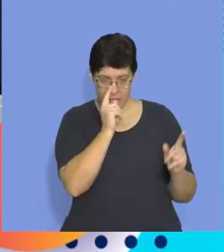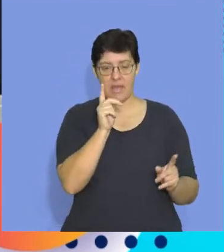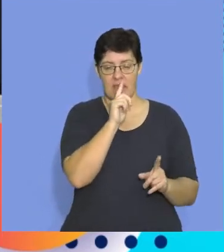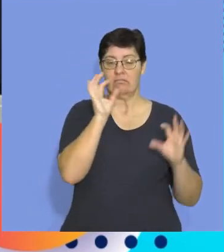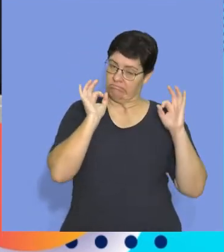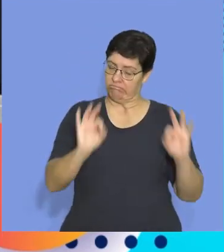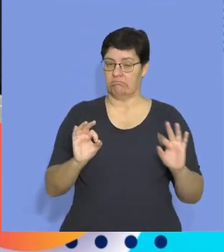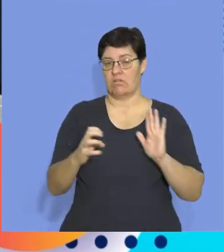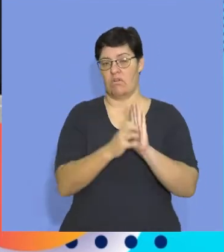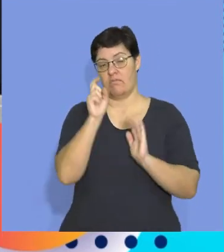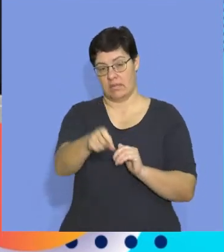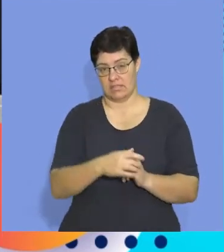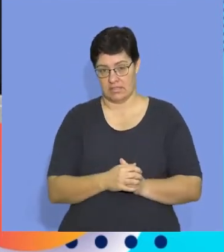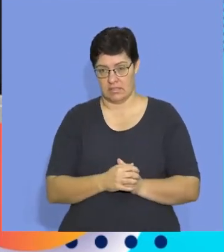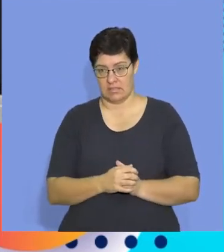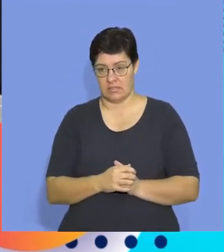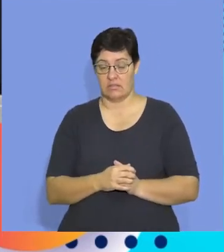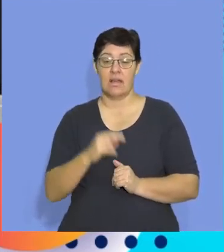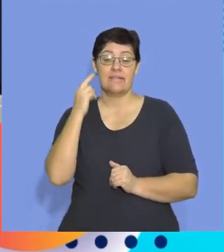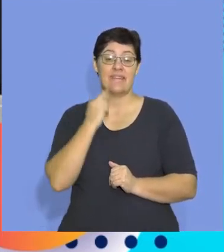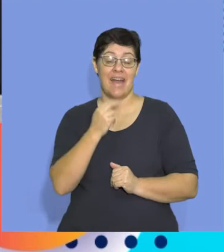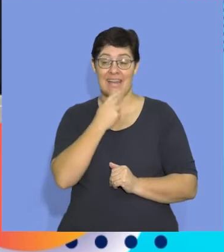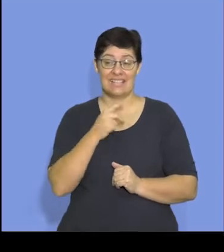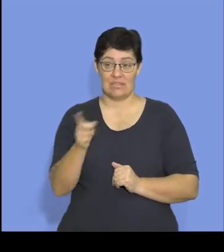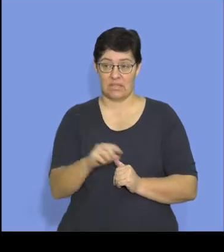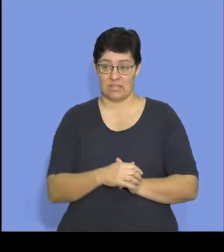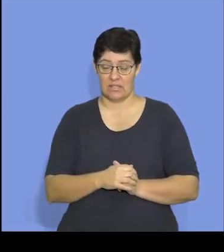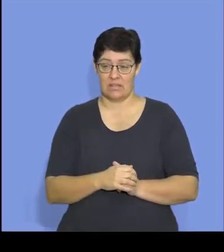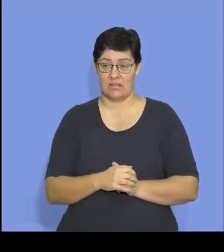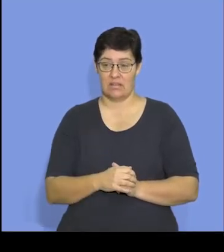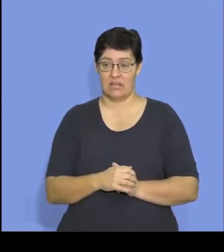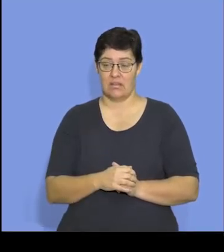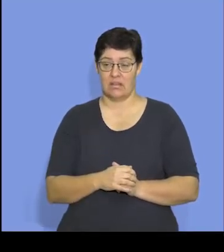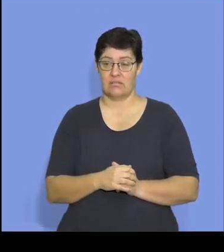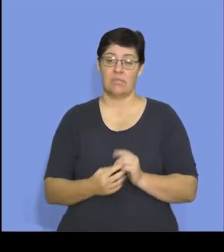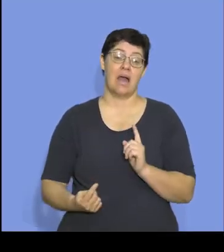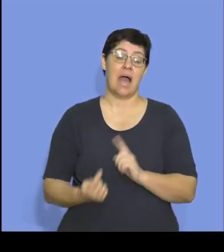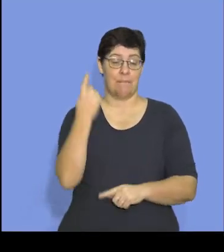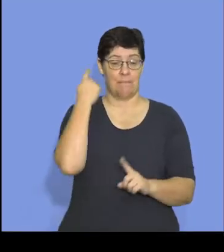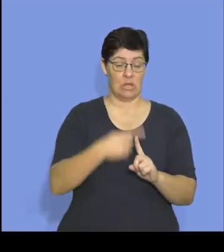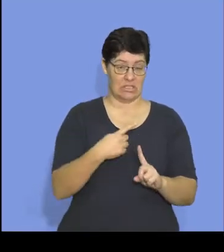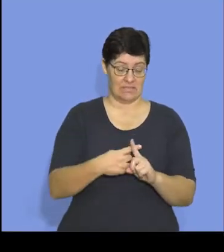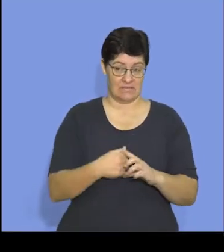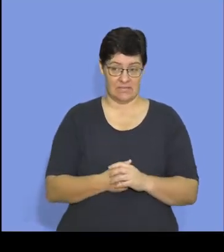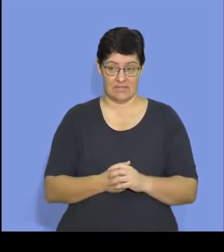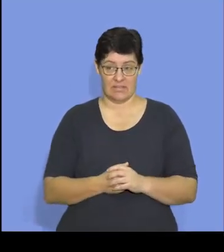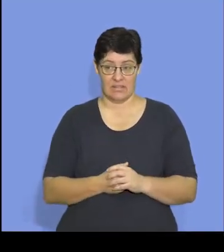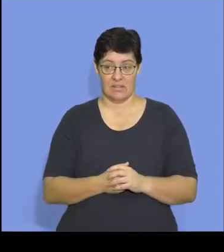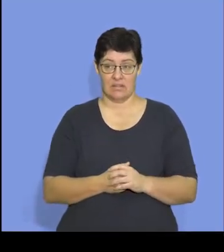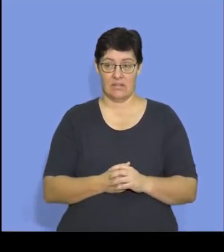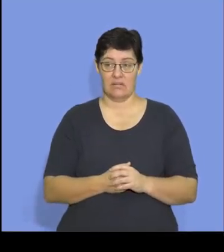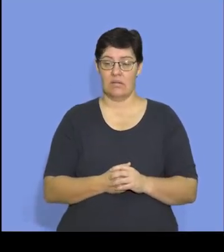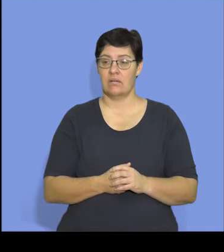graphs. The nicest thing about this is I chose up as positive, so I don't actually have to work out